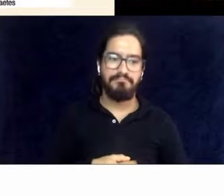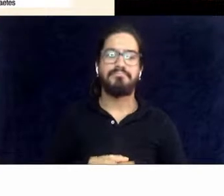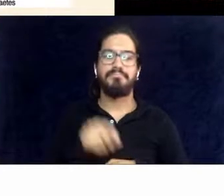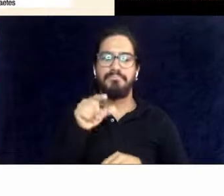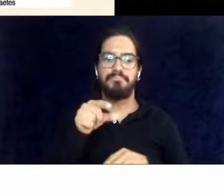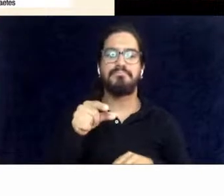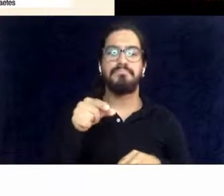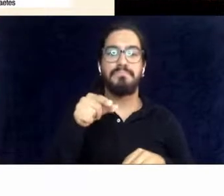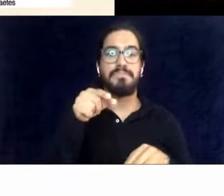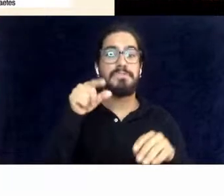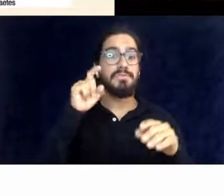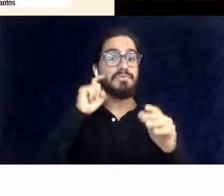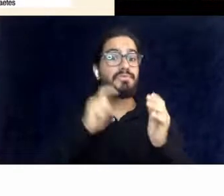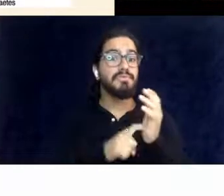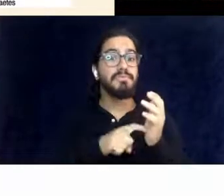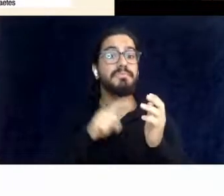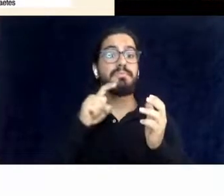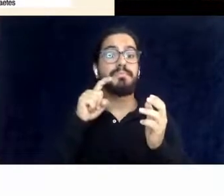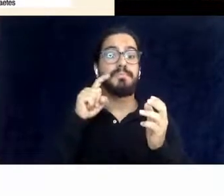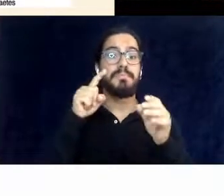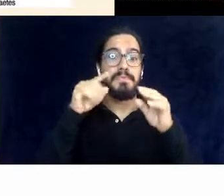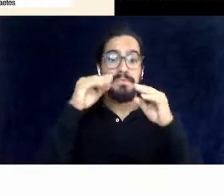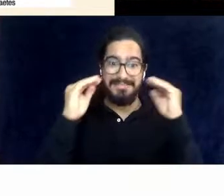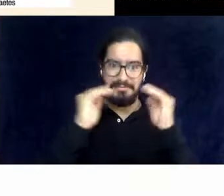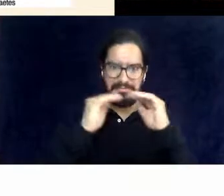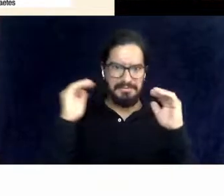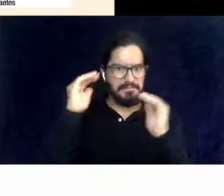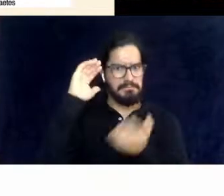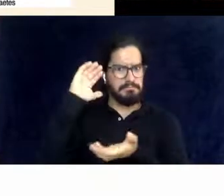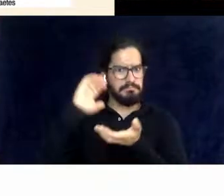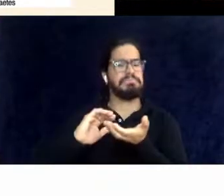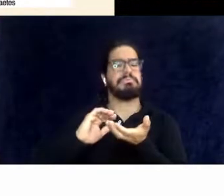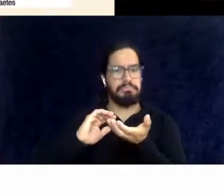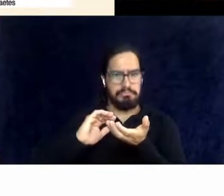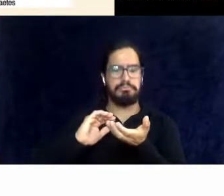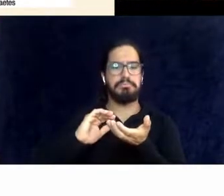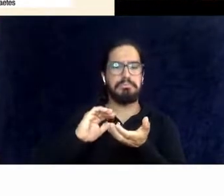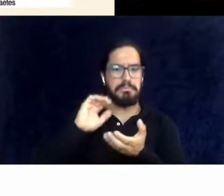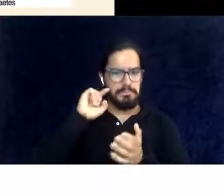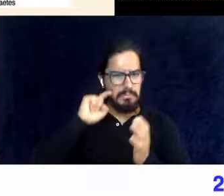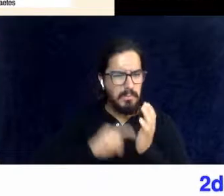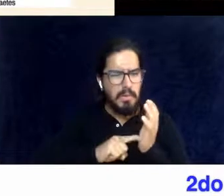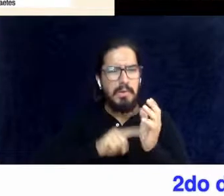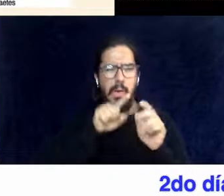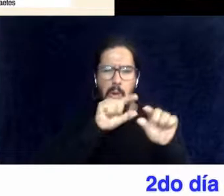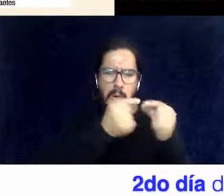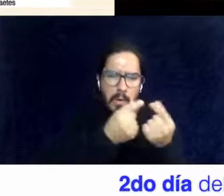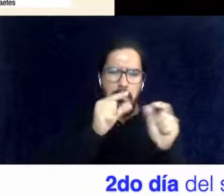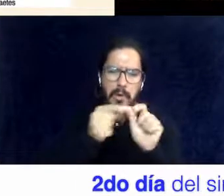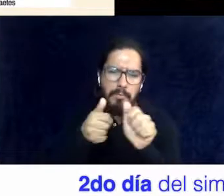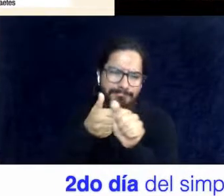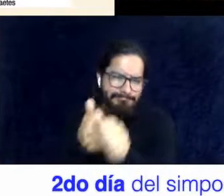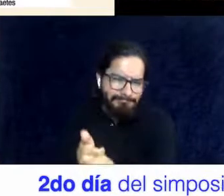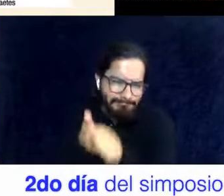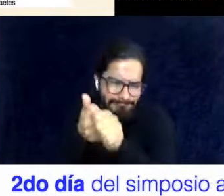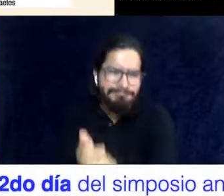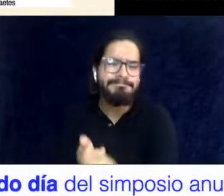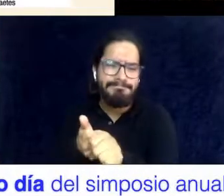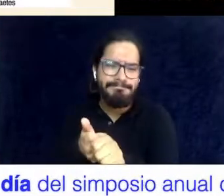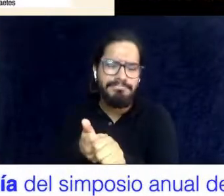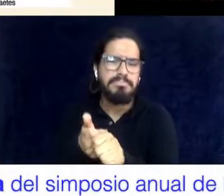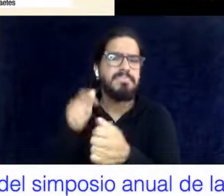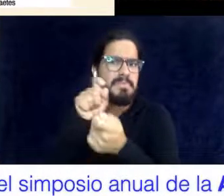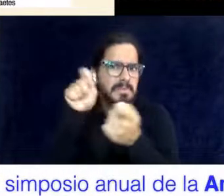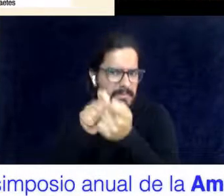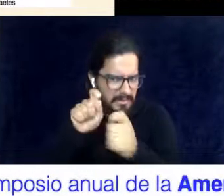plot at phylum level of the 4 categories. And even though we observe the same phylogroups among all categories, there is a distinction between